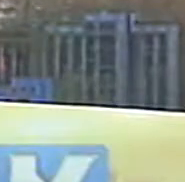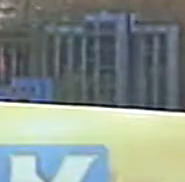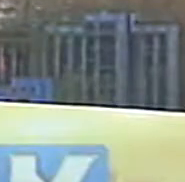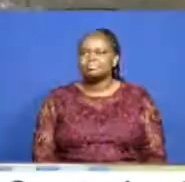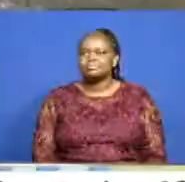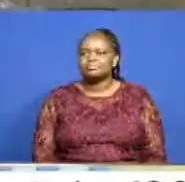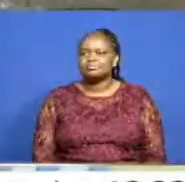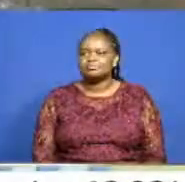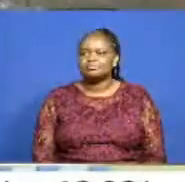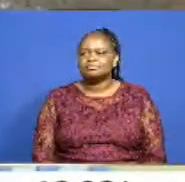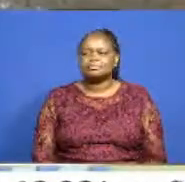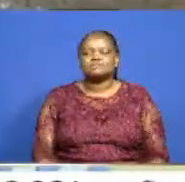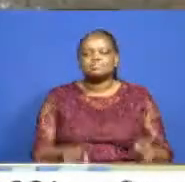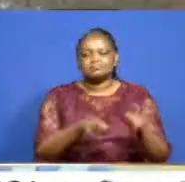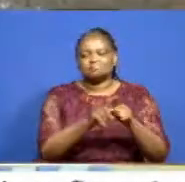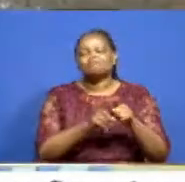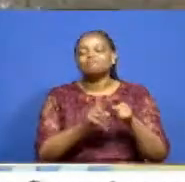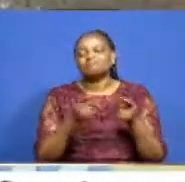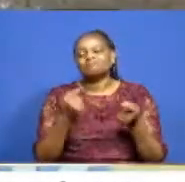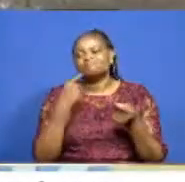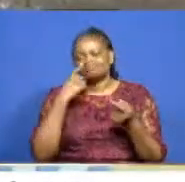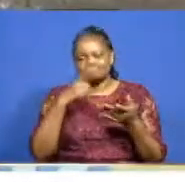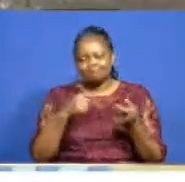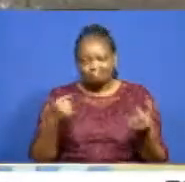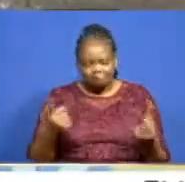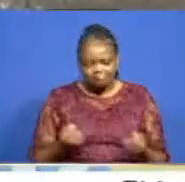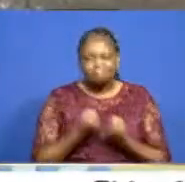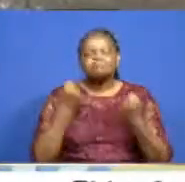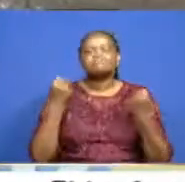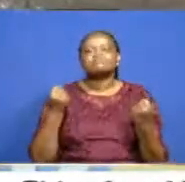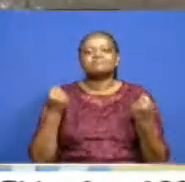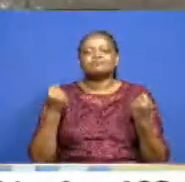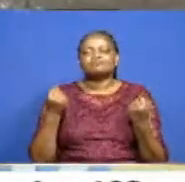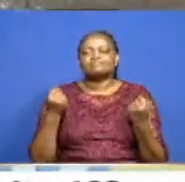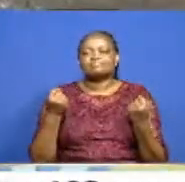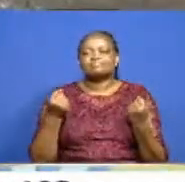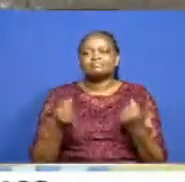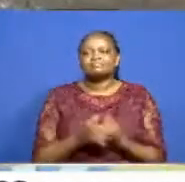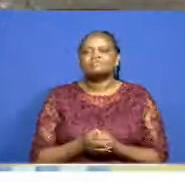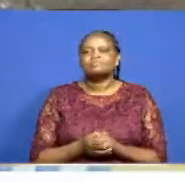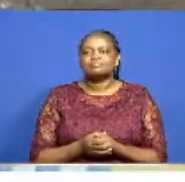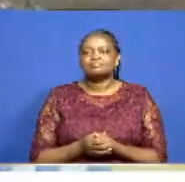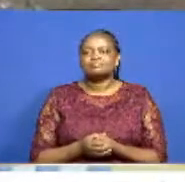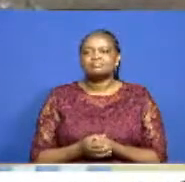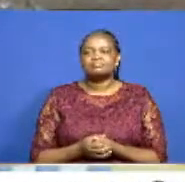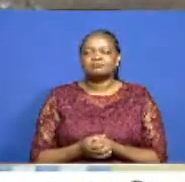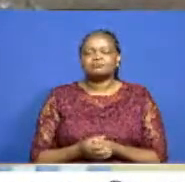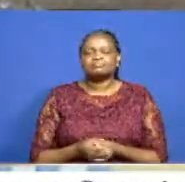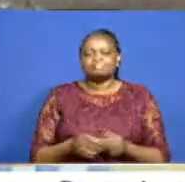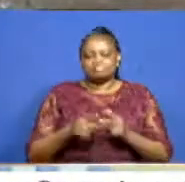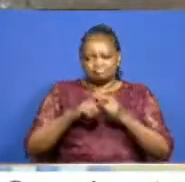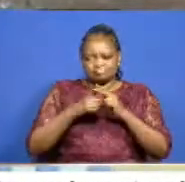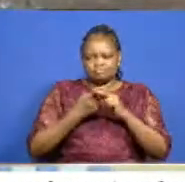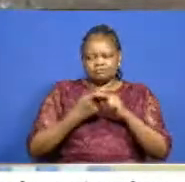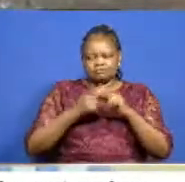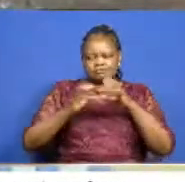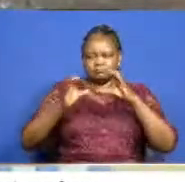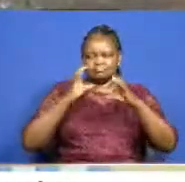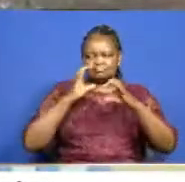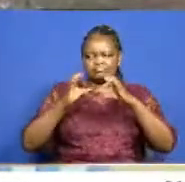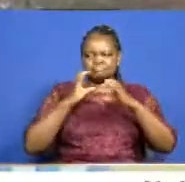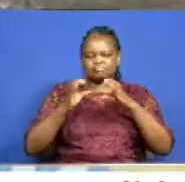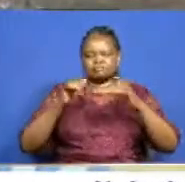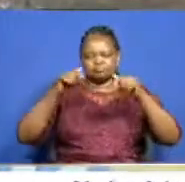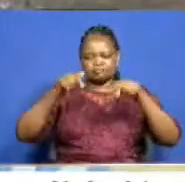be linking you up with those events when we receive the updates. Now, we want to begin our conversation in studio this